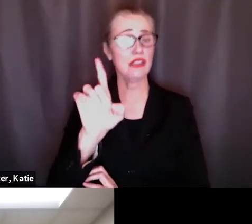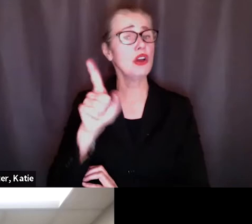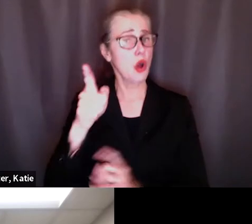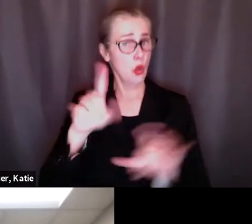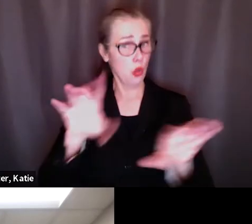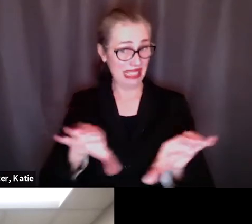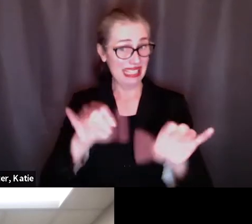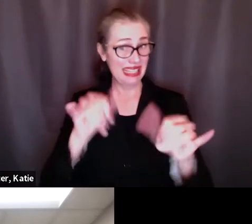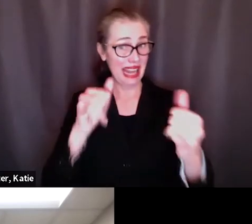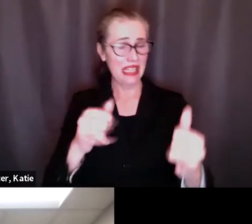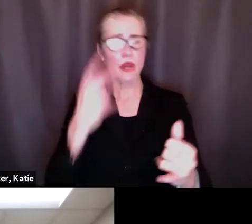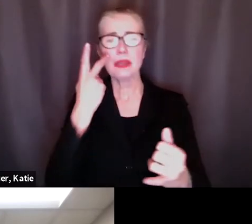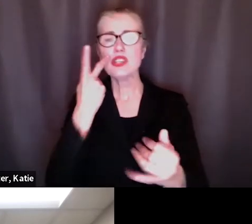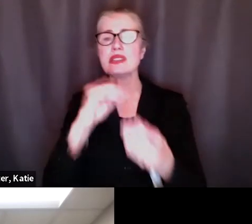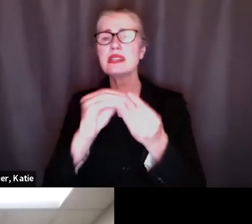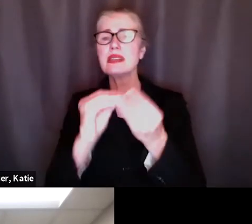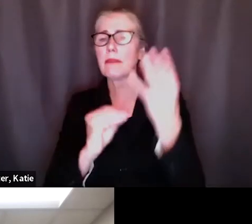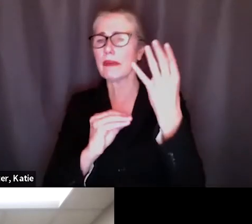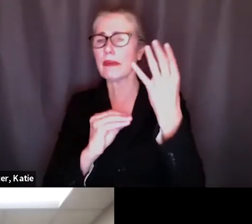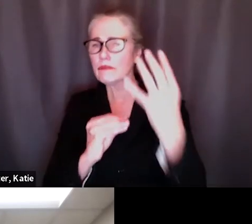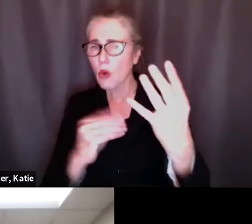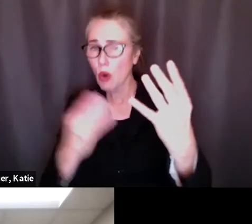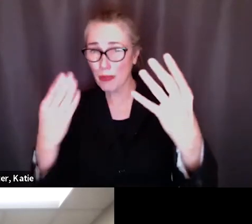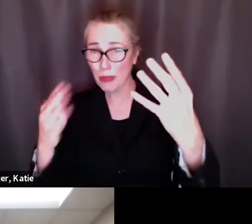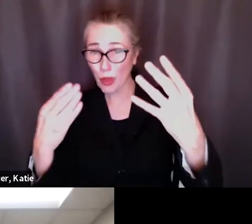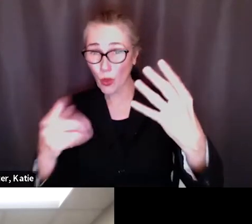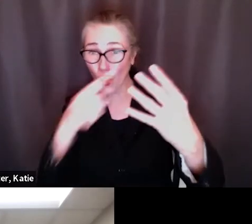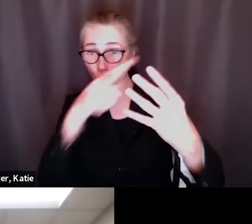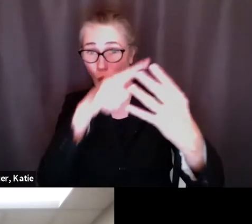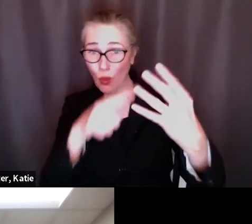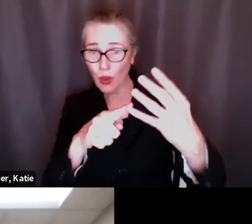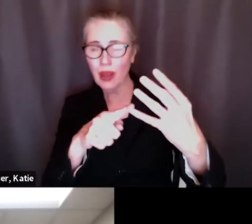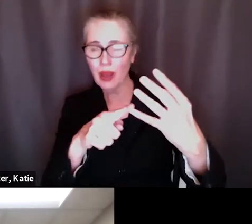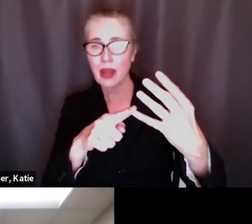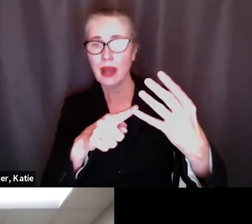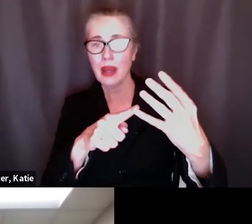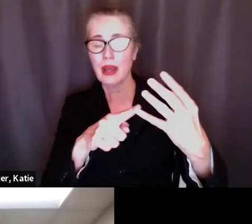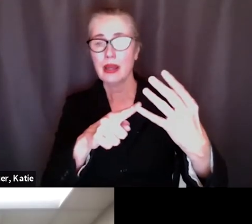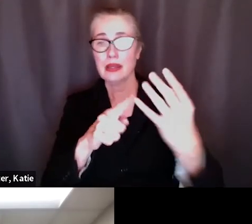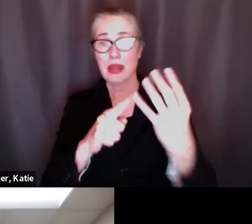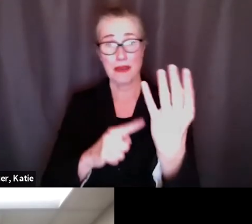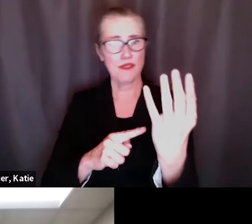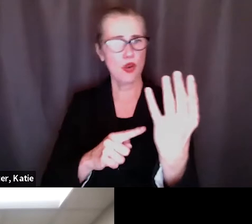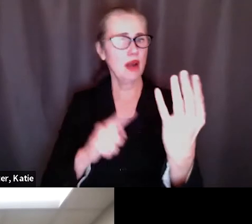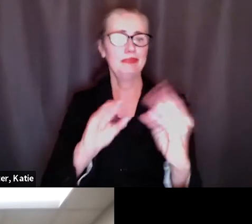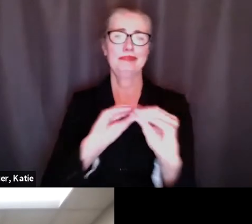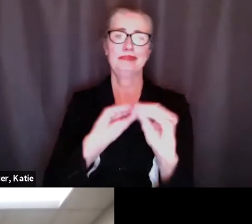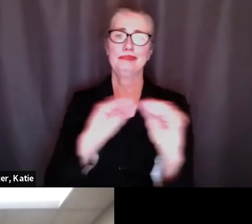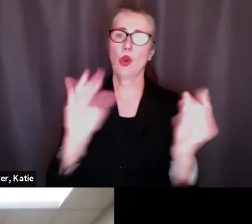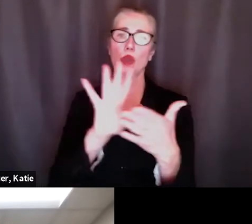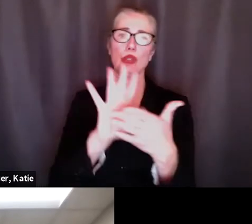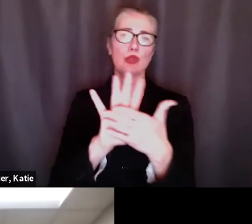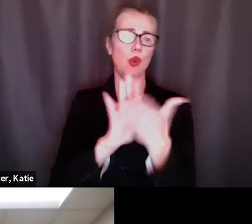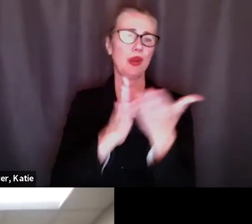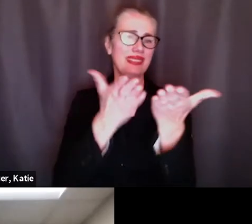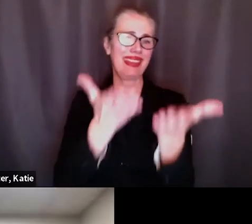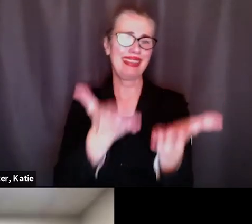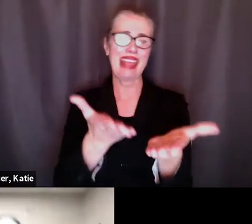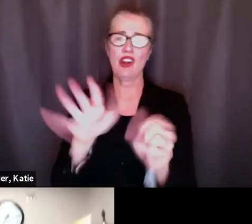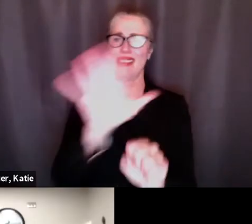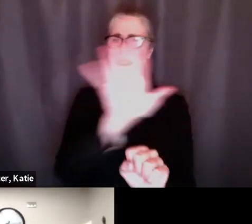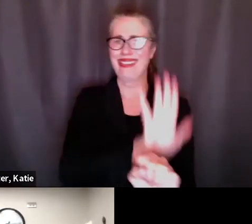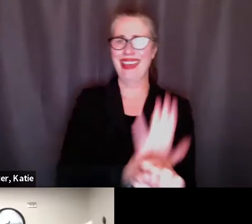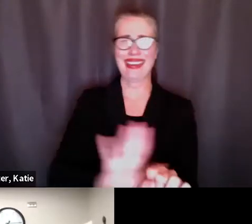at trust area number four which is the blue we didn't have any school sites located in this trusty